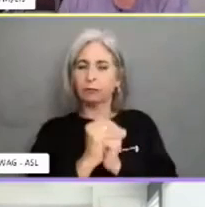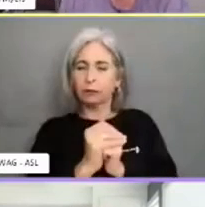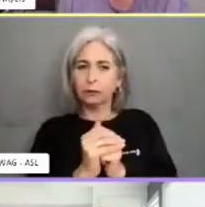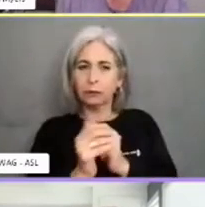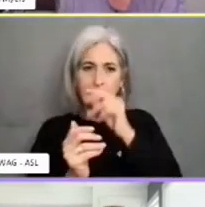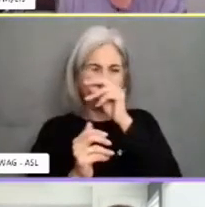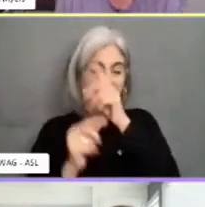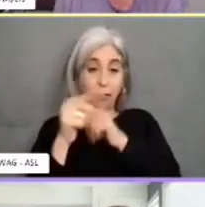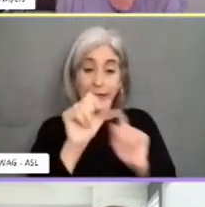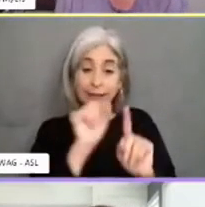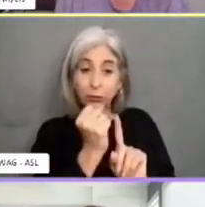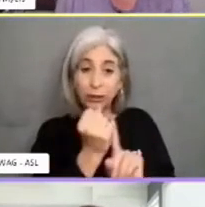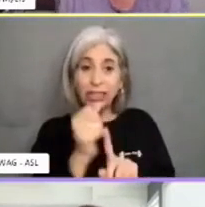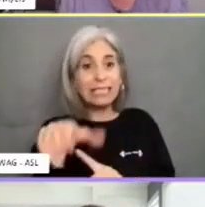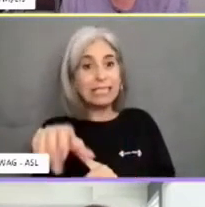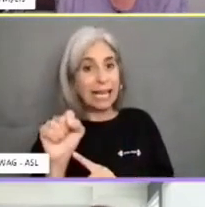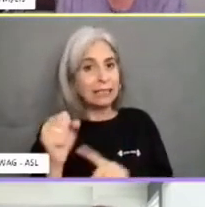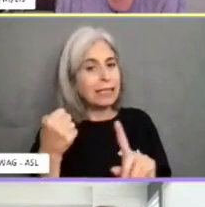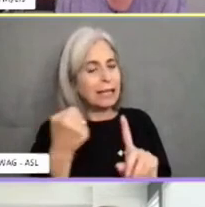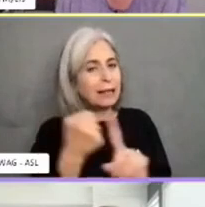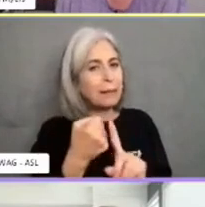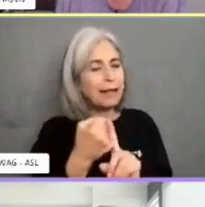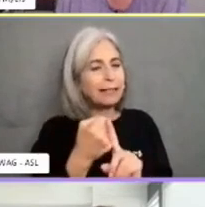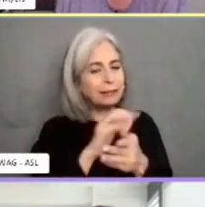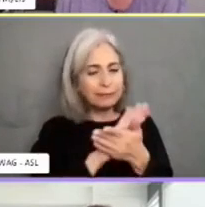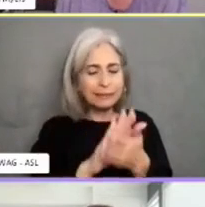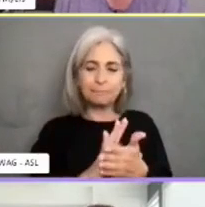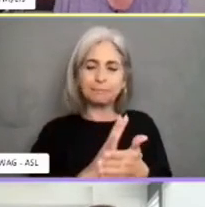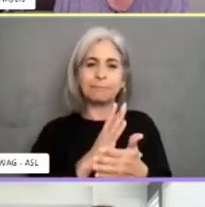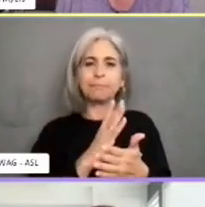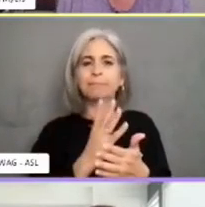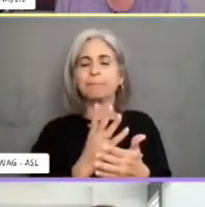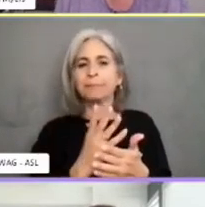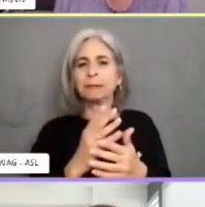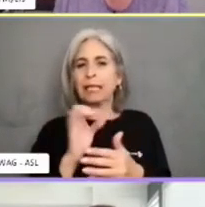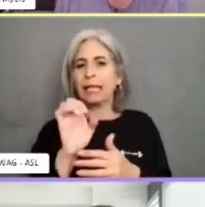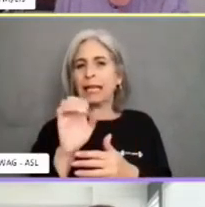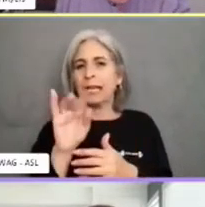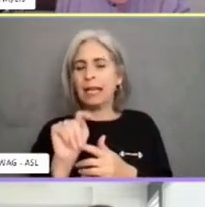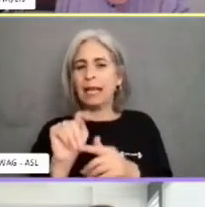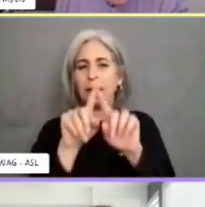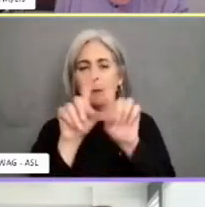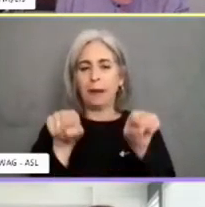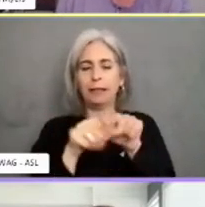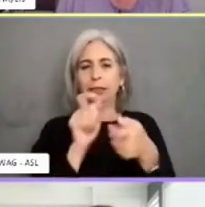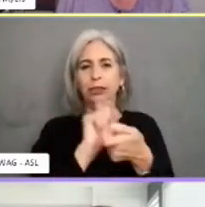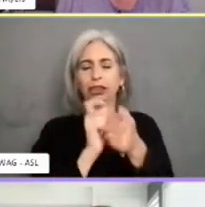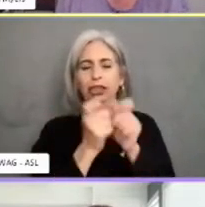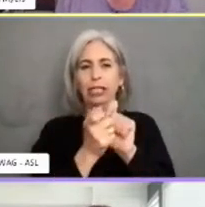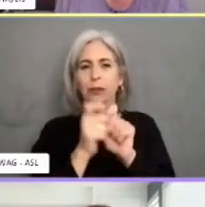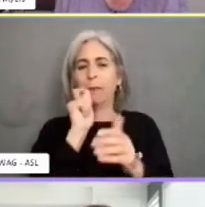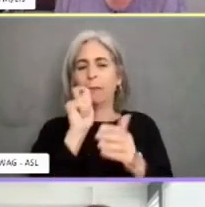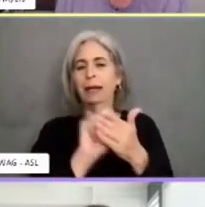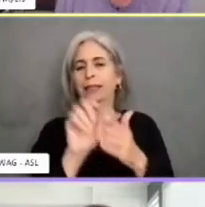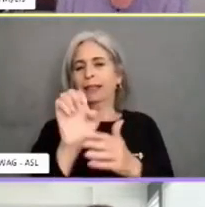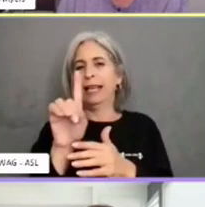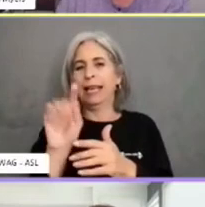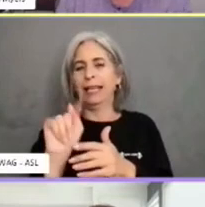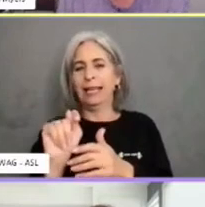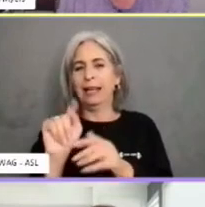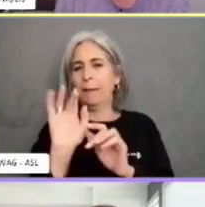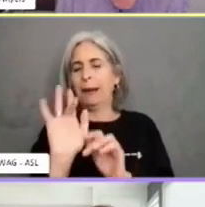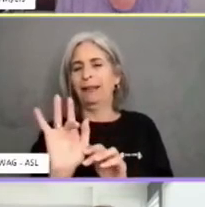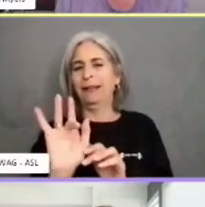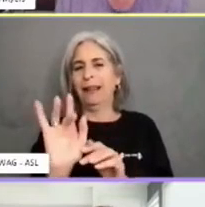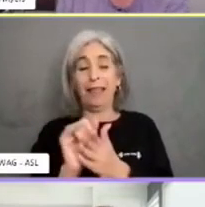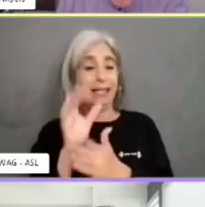this case, yeah, it did impact our nice, tidy edit button by renaming it to pencil edit button. That's an experience that's